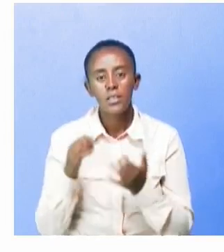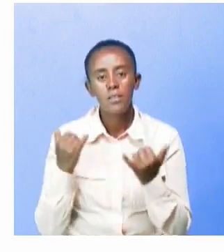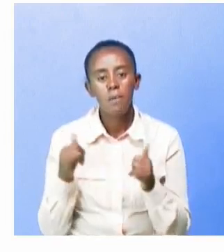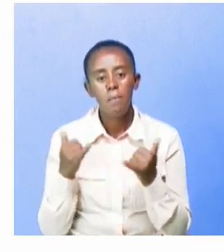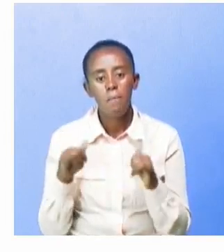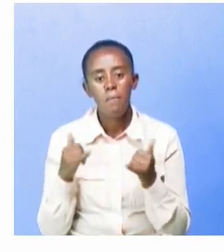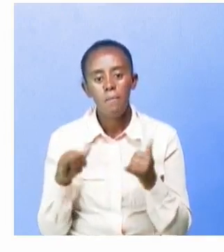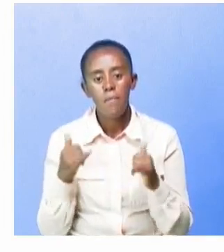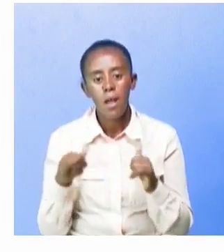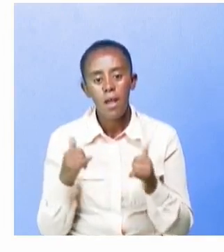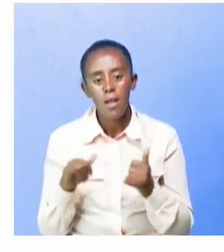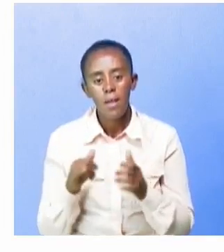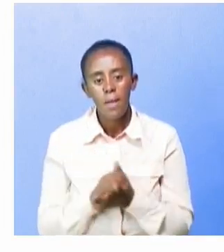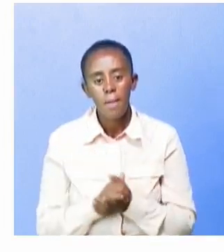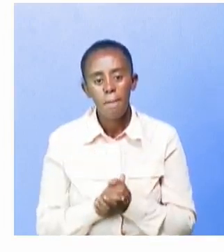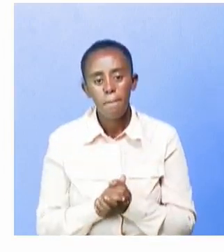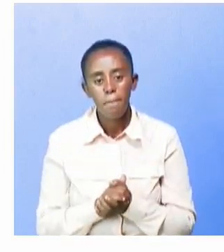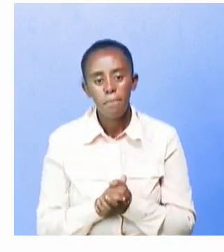had